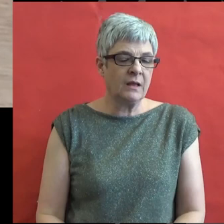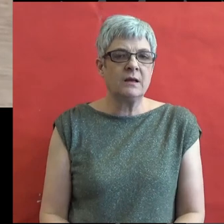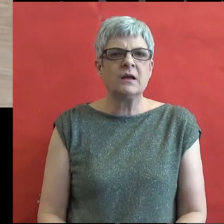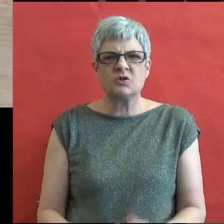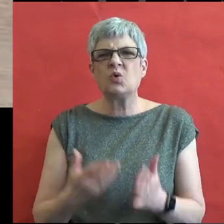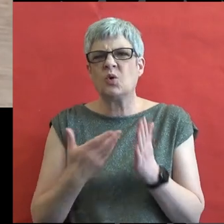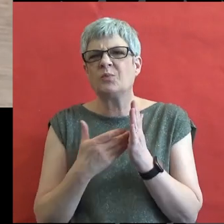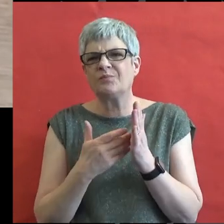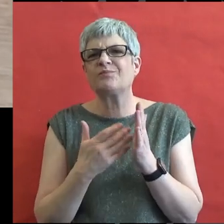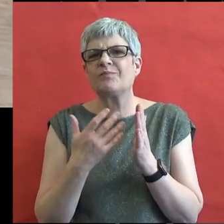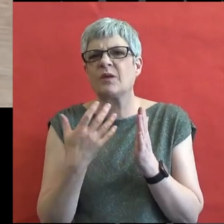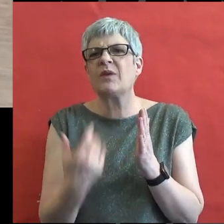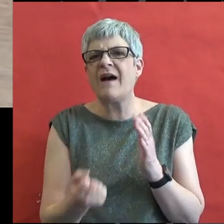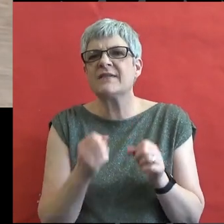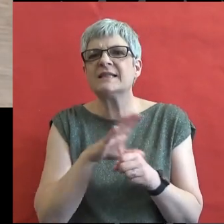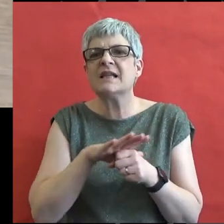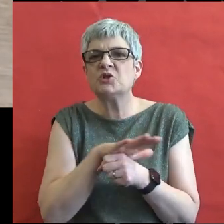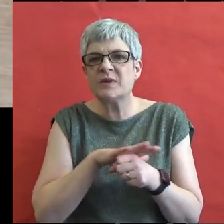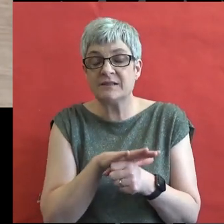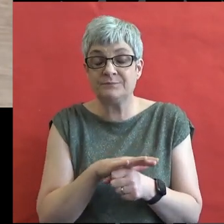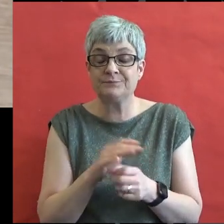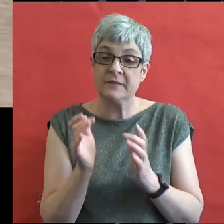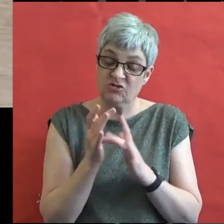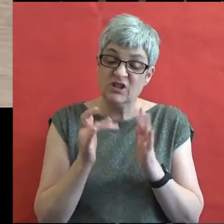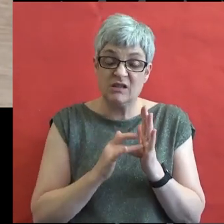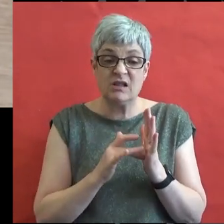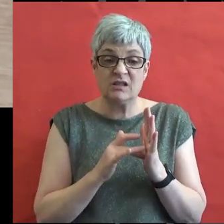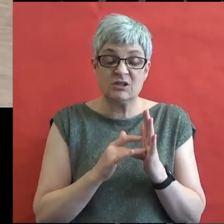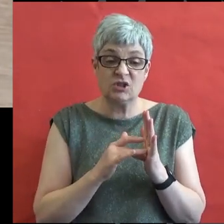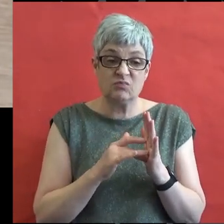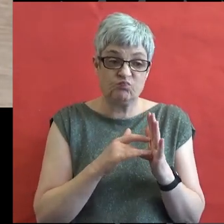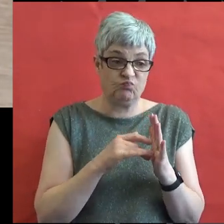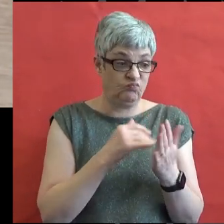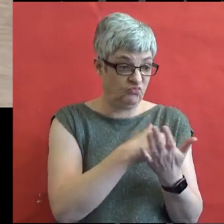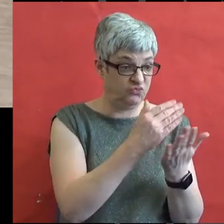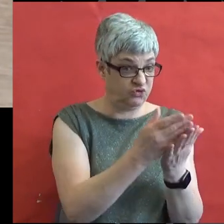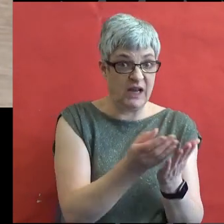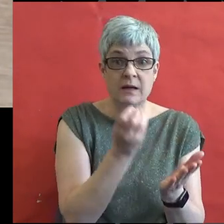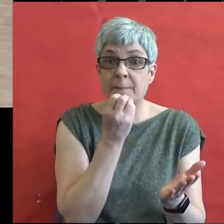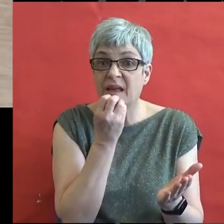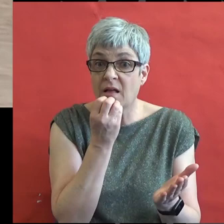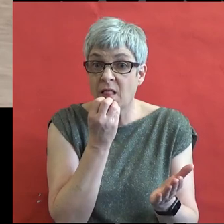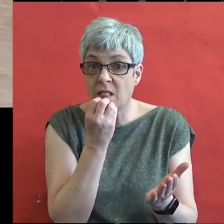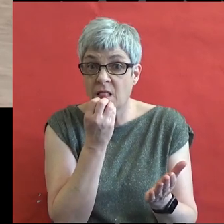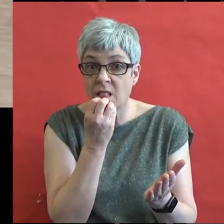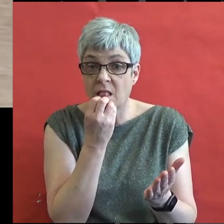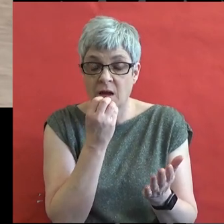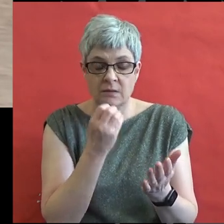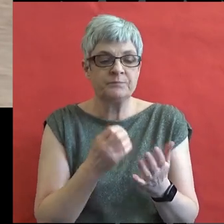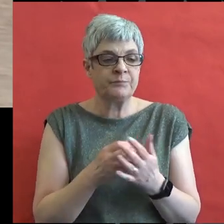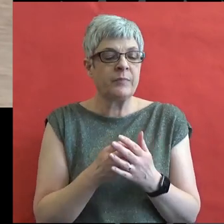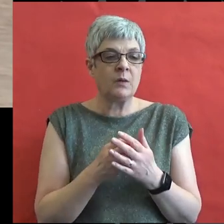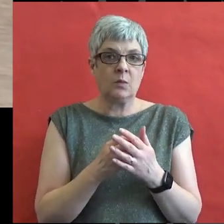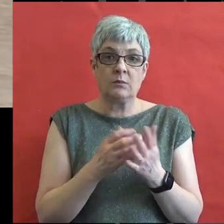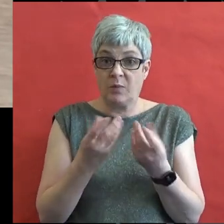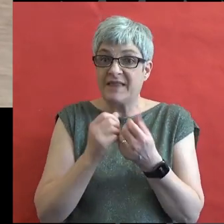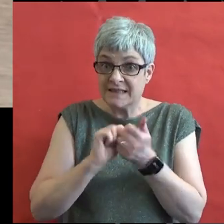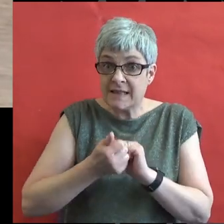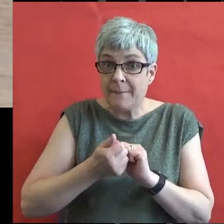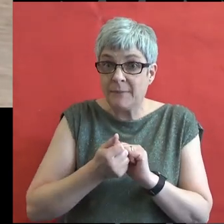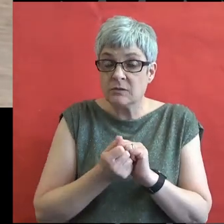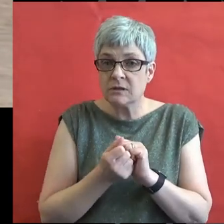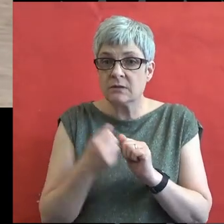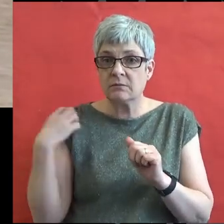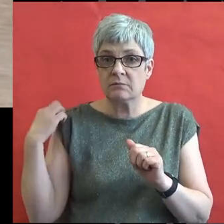have the situation where Jesus has shared the Passover meal with his disciples, those who have been with him during